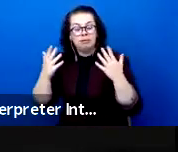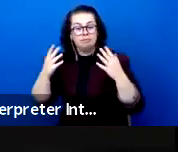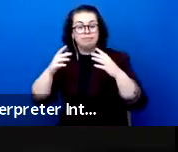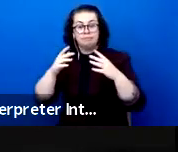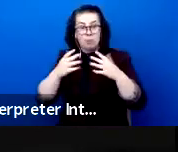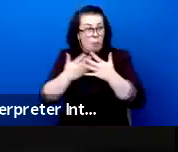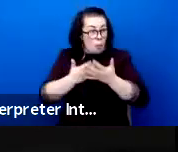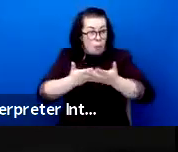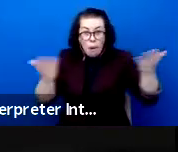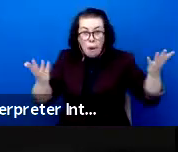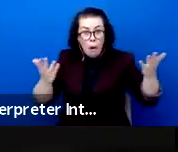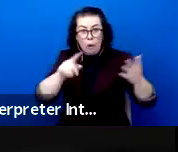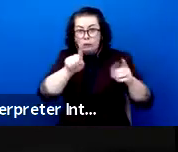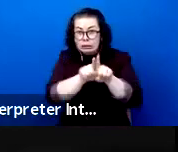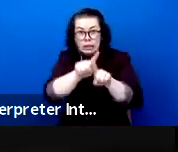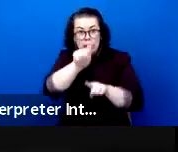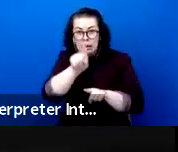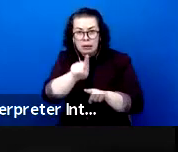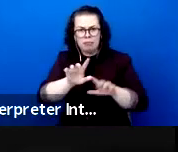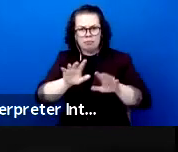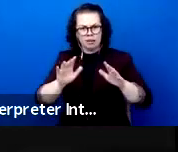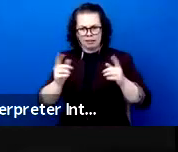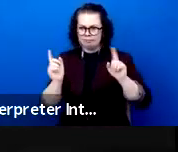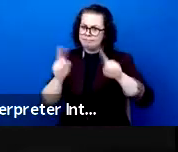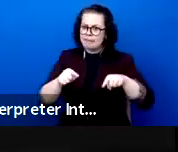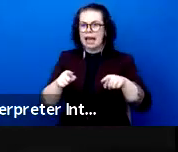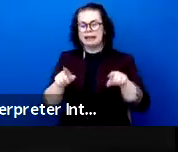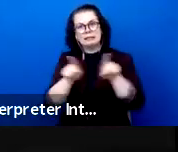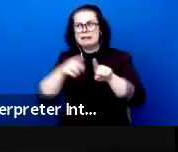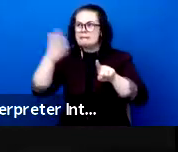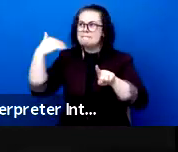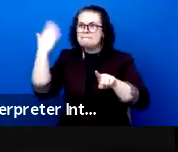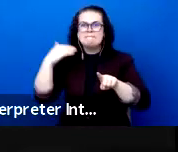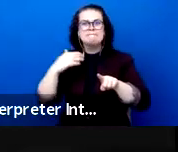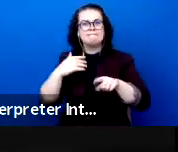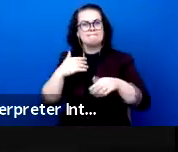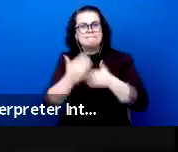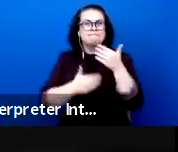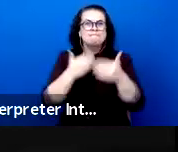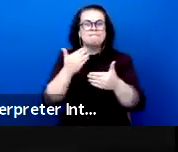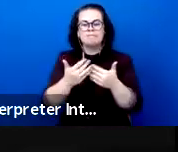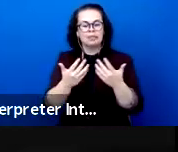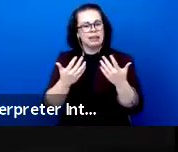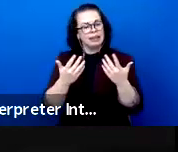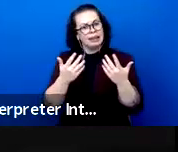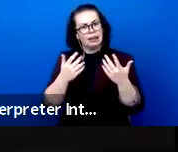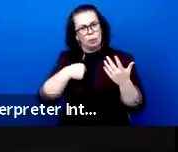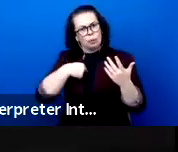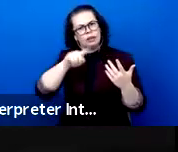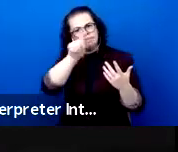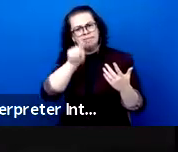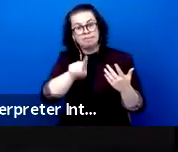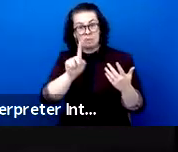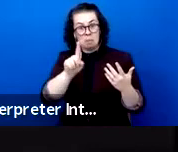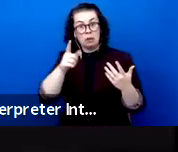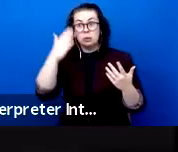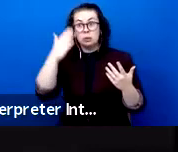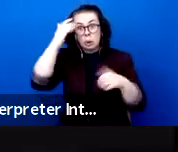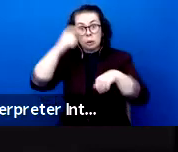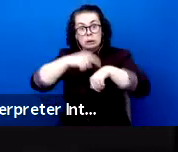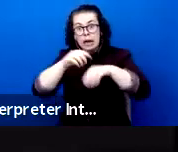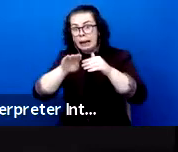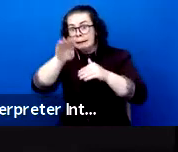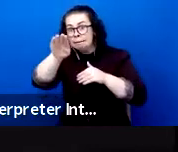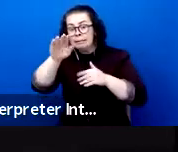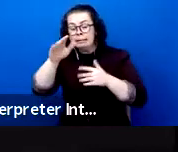unfortunately, it doesn't seem to be happening soon. The performing arts sector already